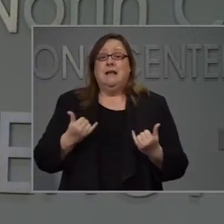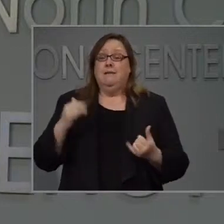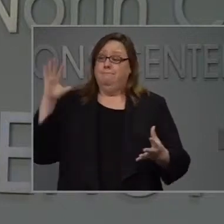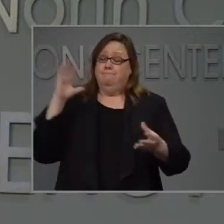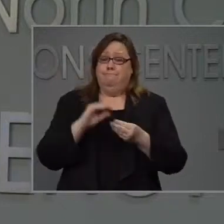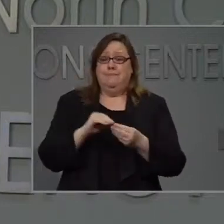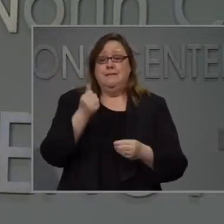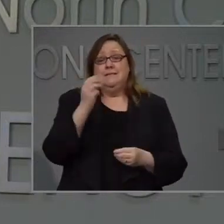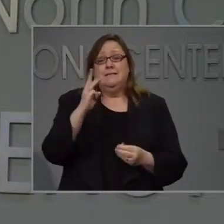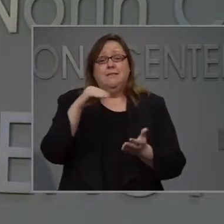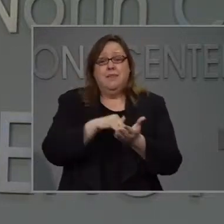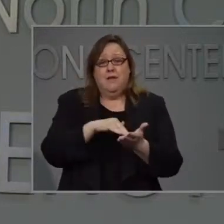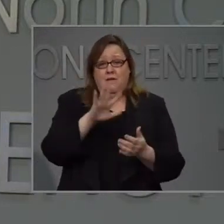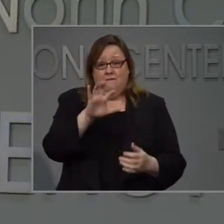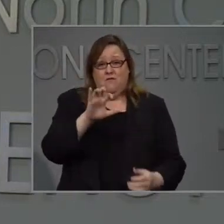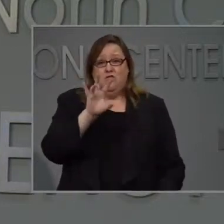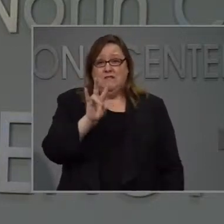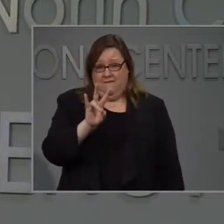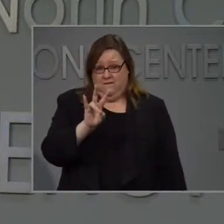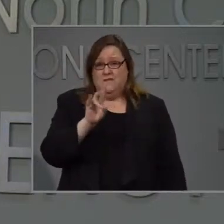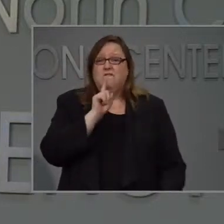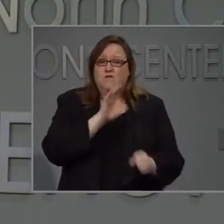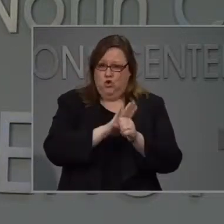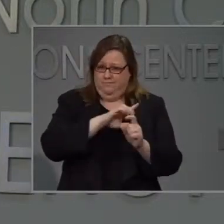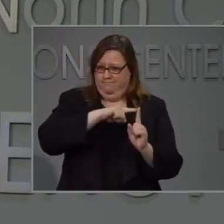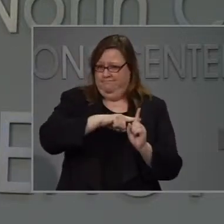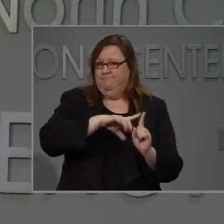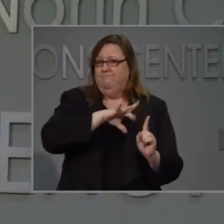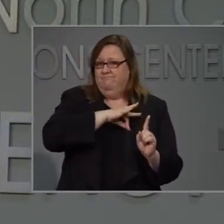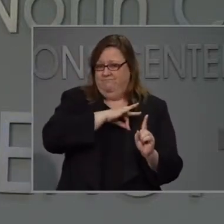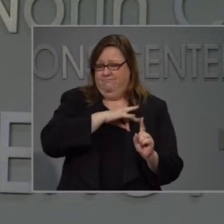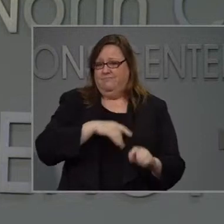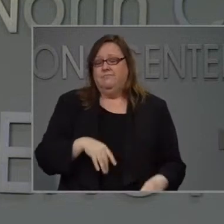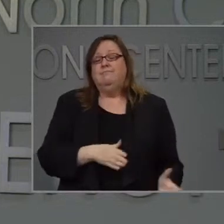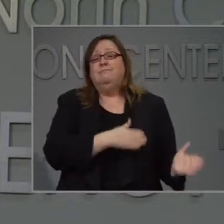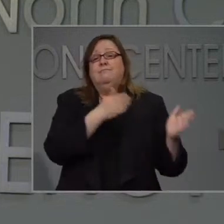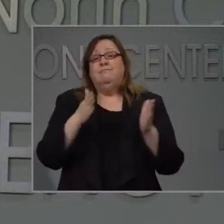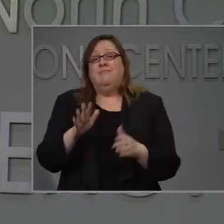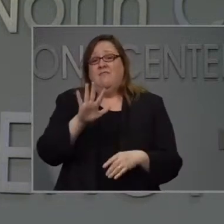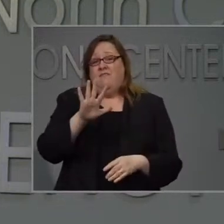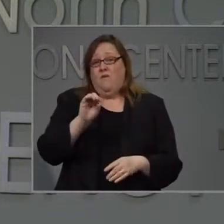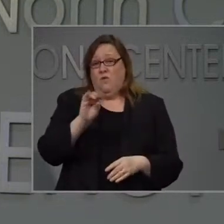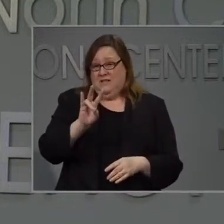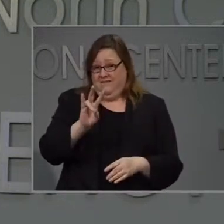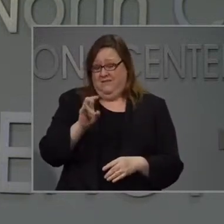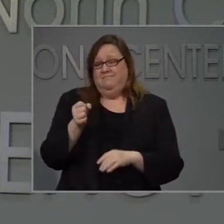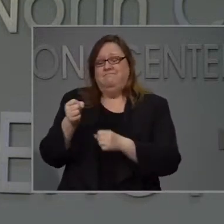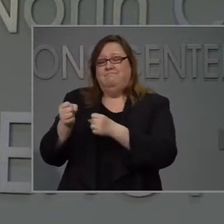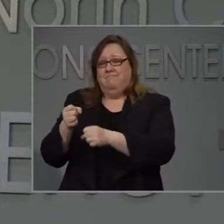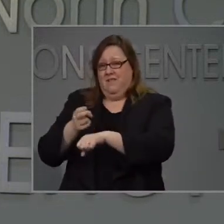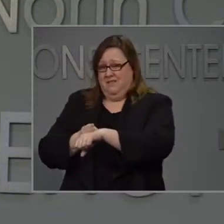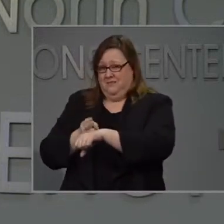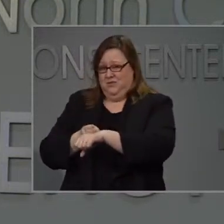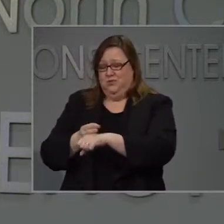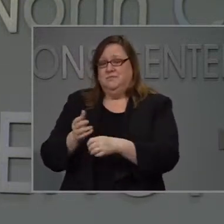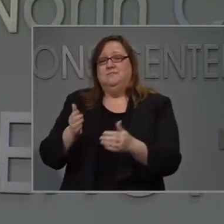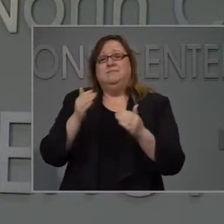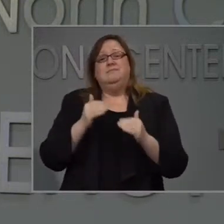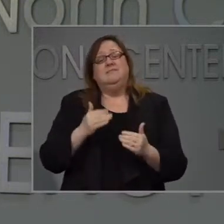16,507 confirmed cases, 507 people are in the hospital, and sadly, 615